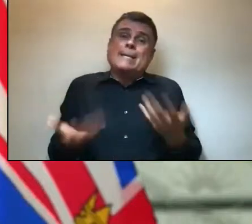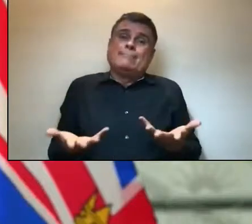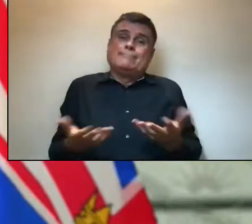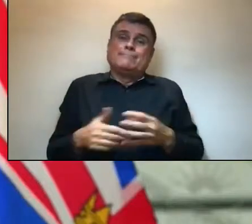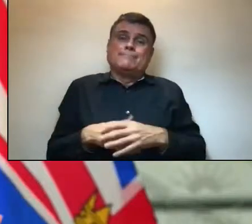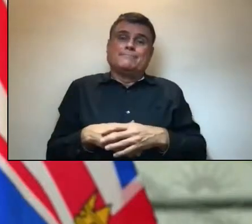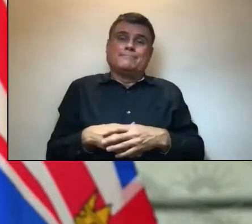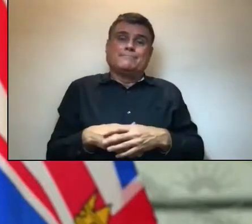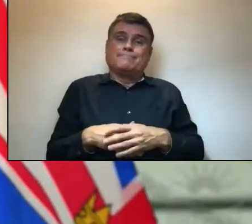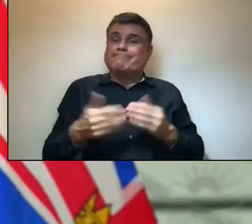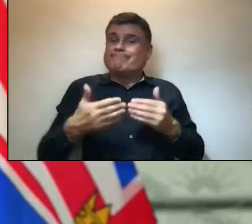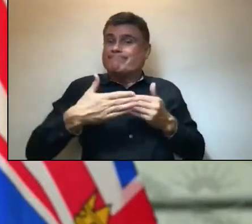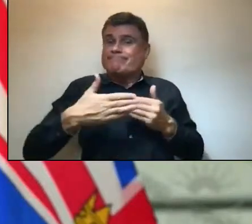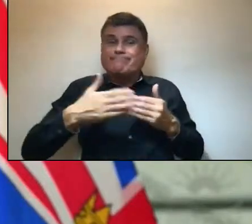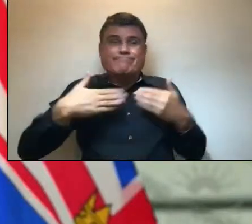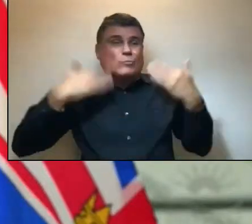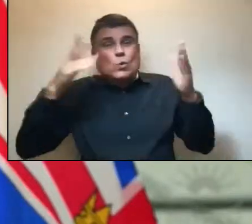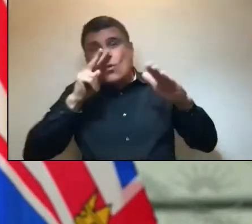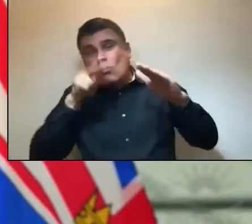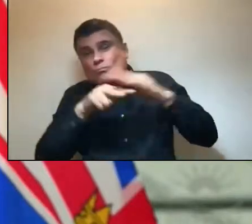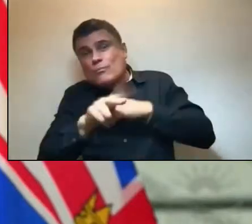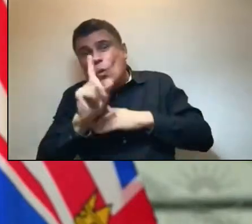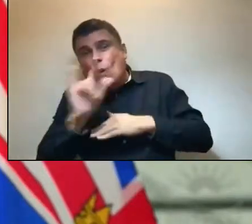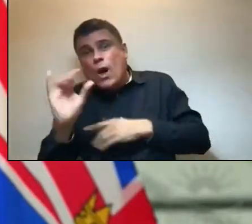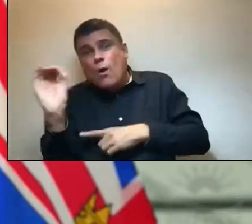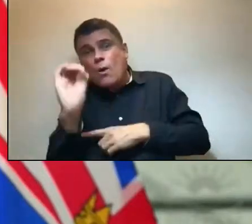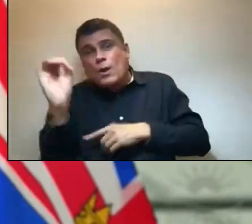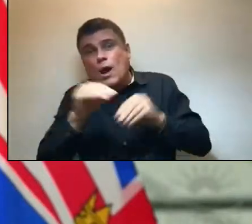the modern art picture of our whole genome sequencing,